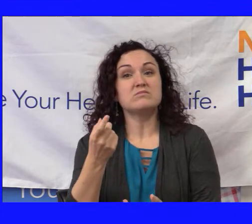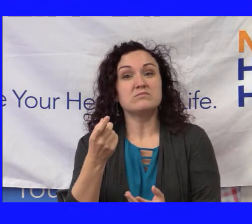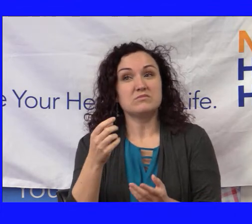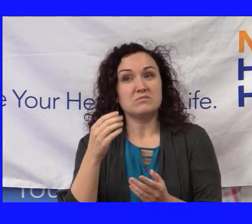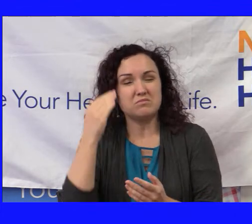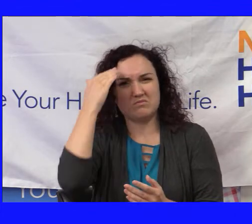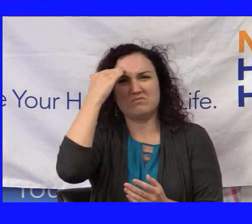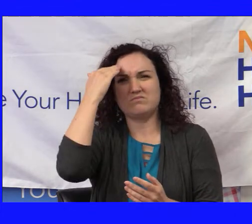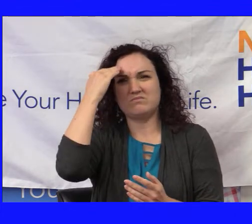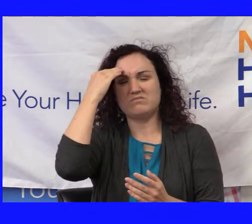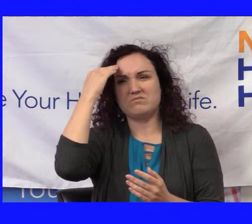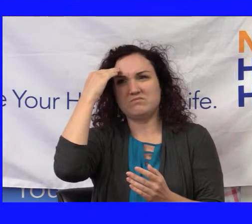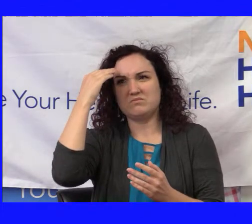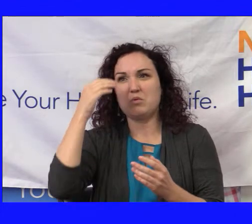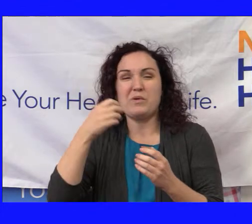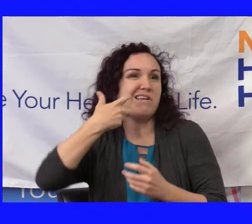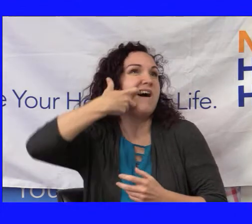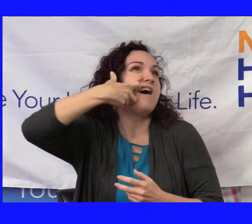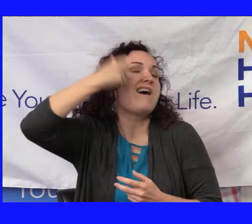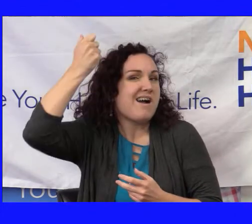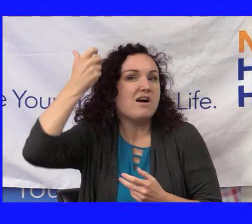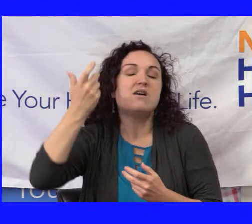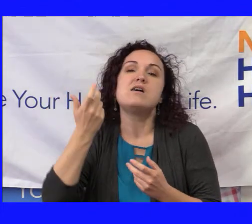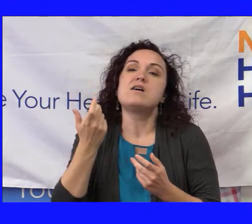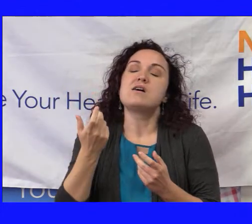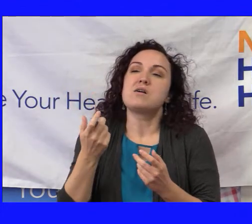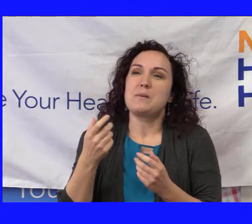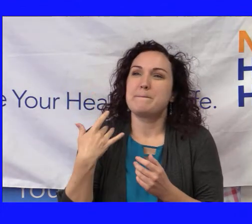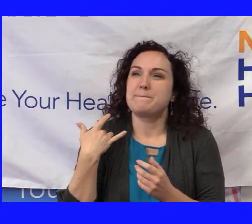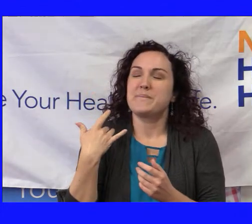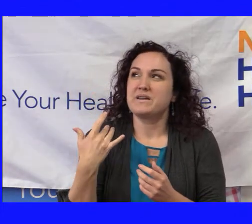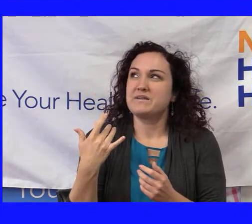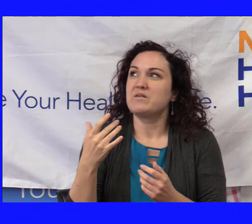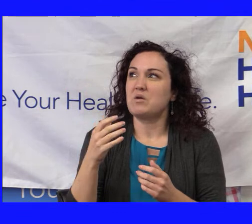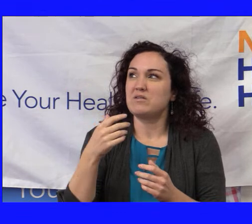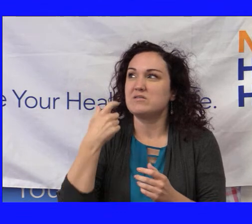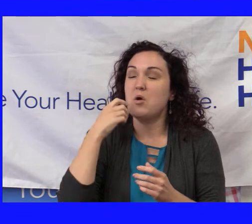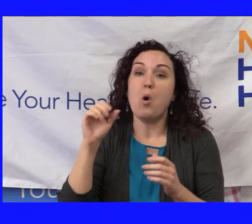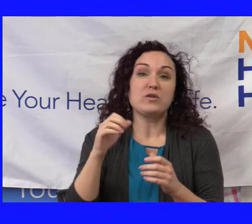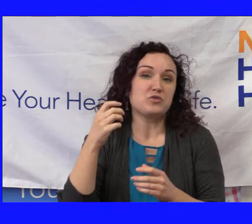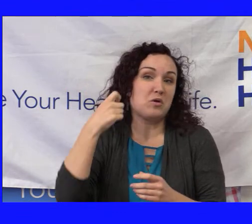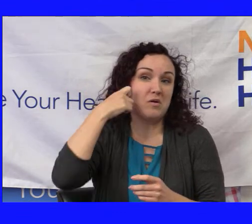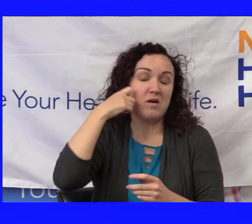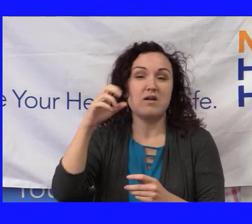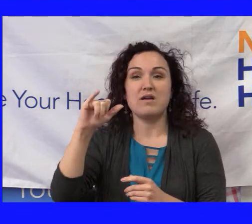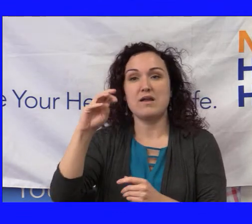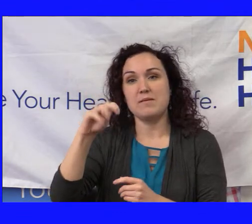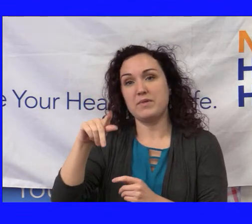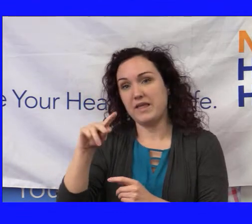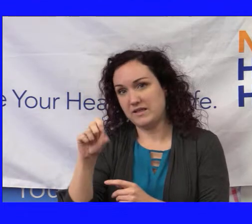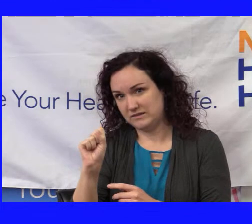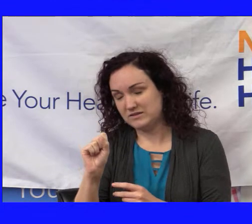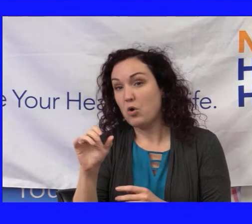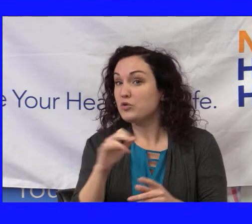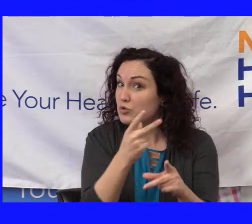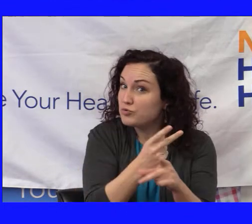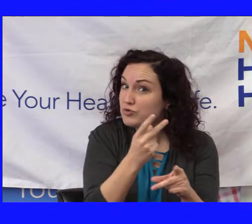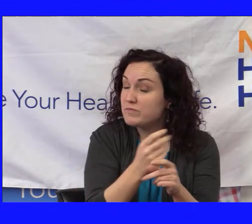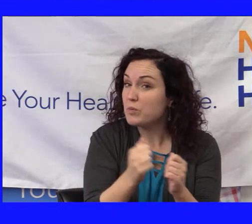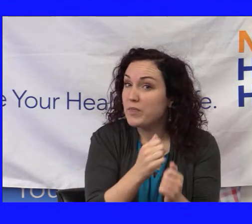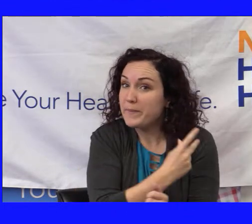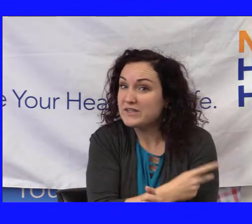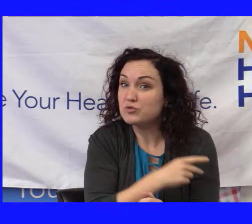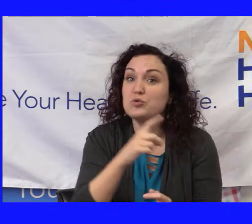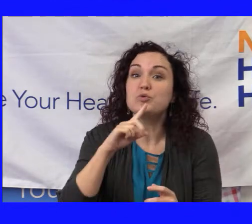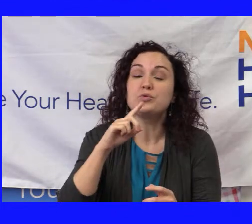with, wisdom tooth extractions primarily, but also dental implants and treatment of patients who need